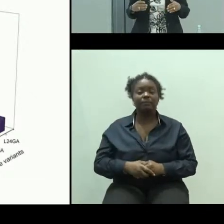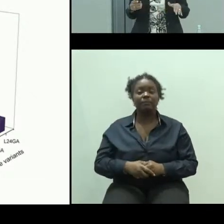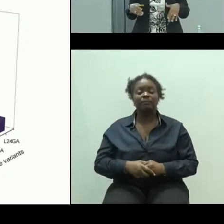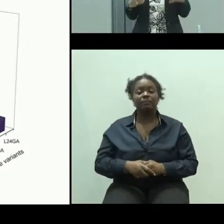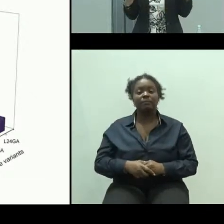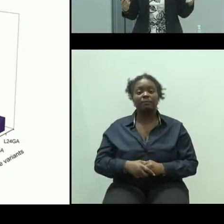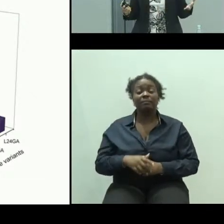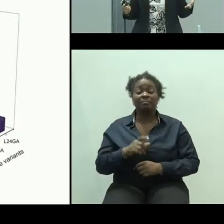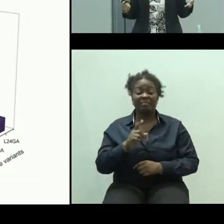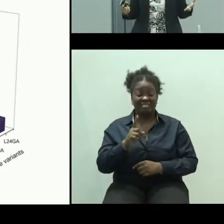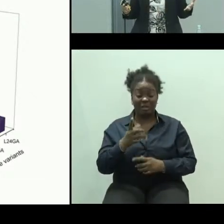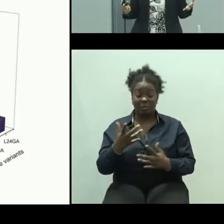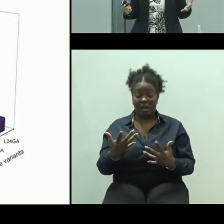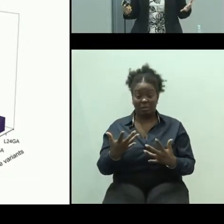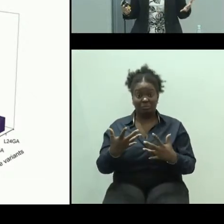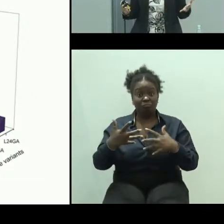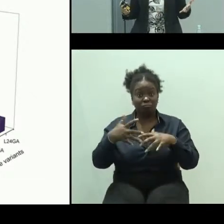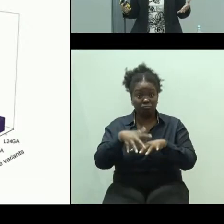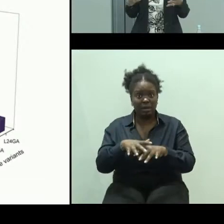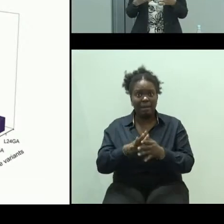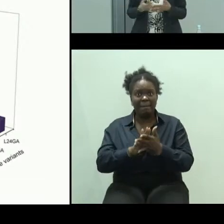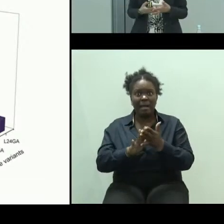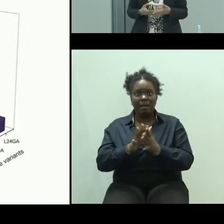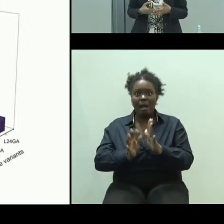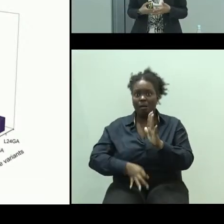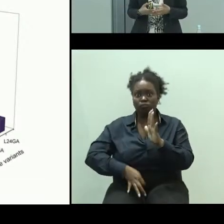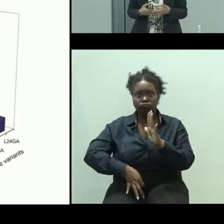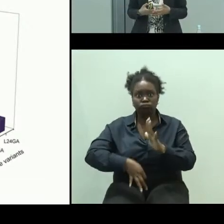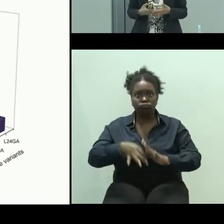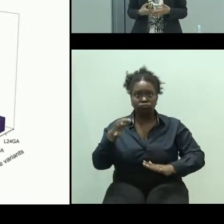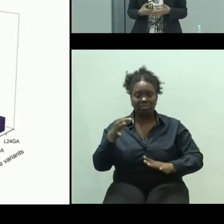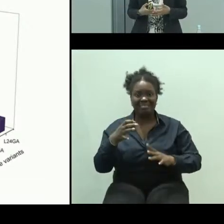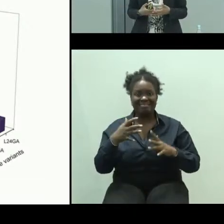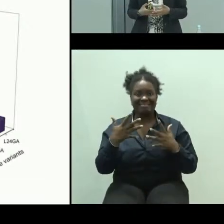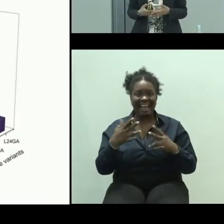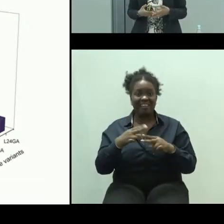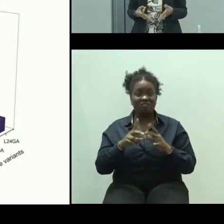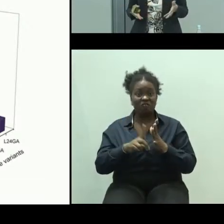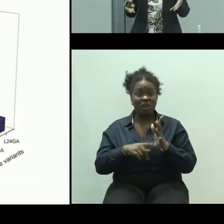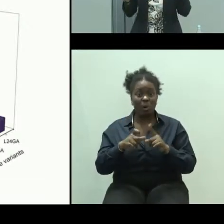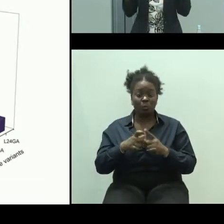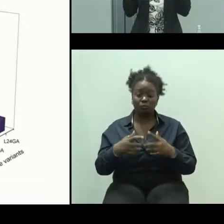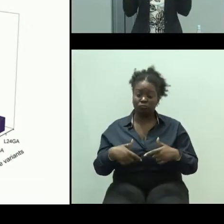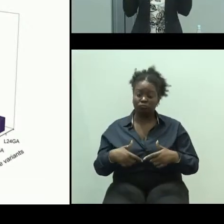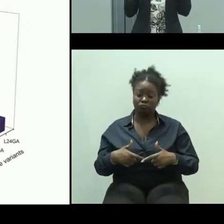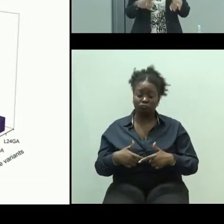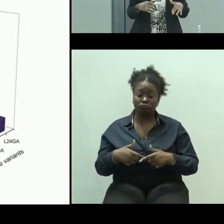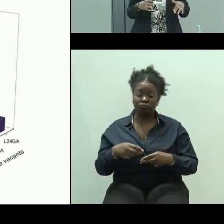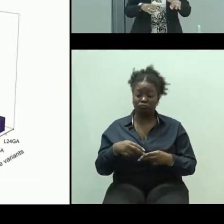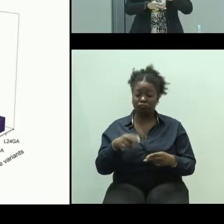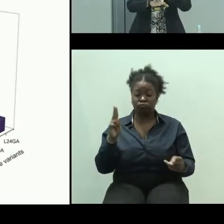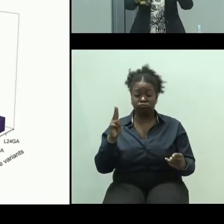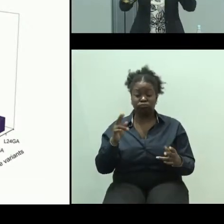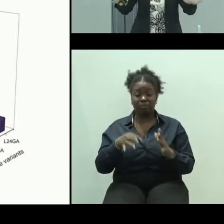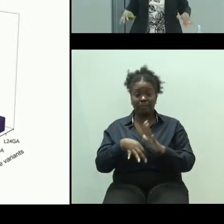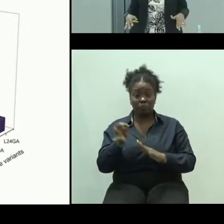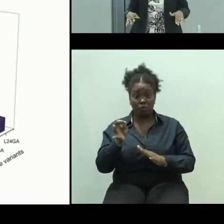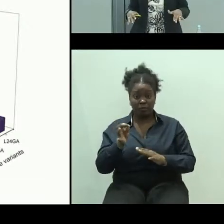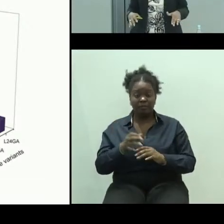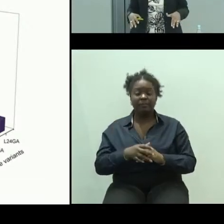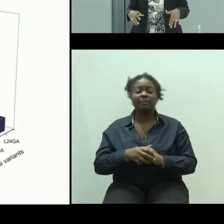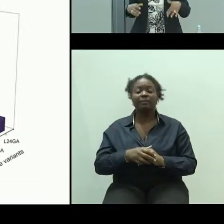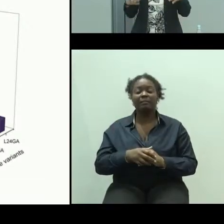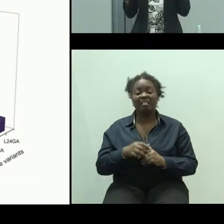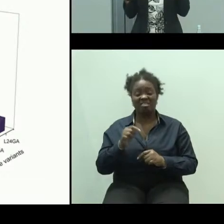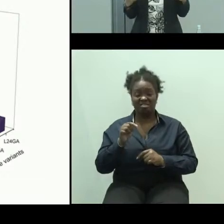themselves actually became about a 10-fold improvement when both of them were put together. We have used this general